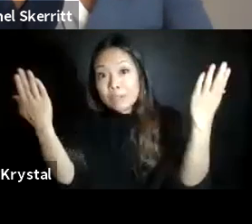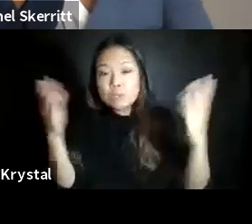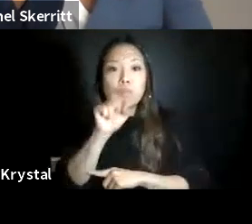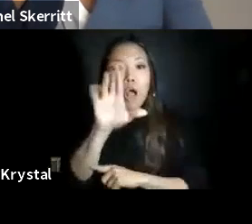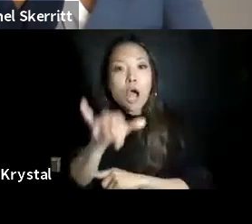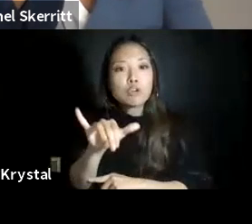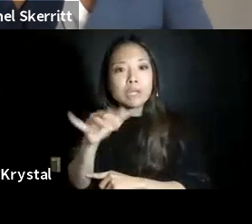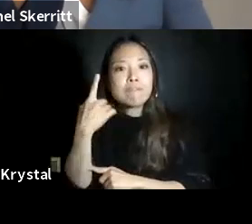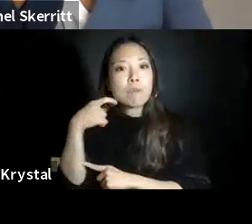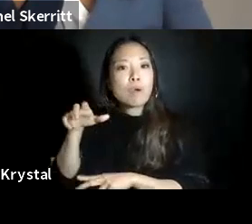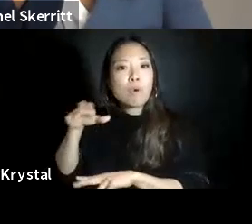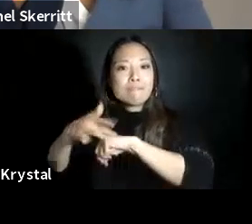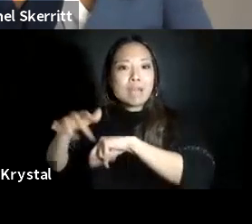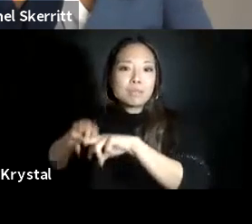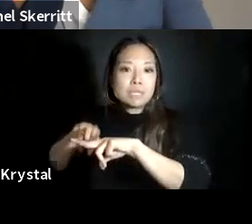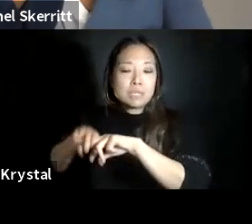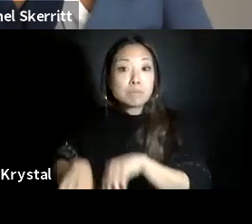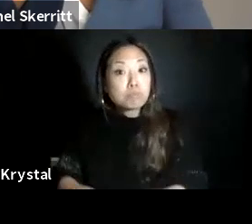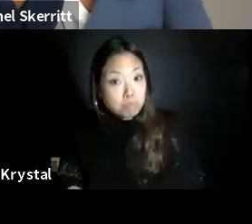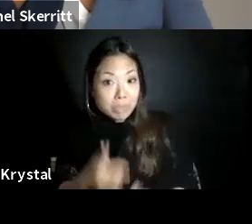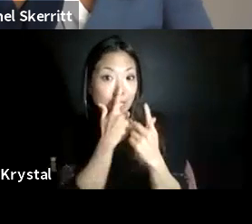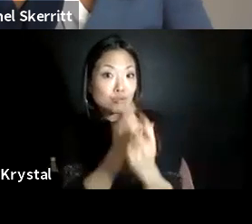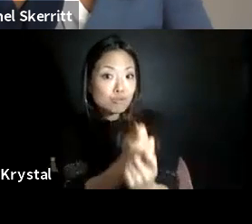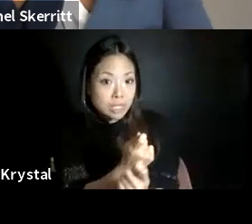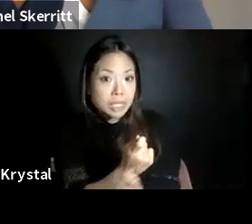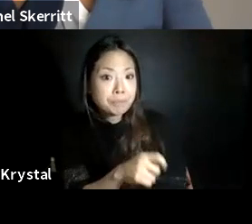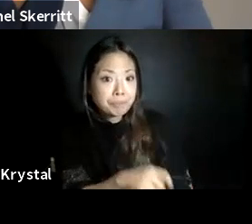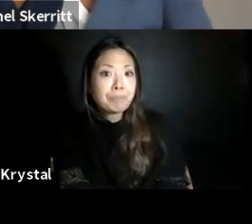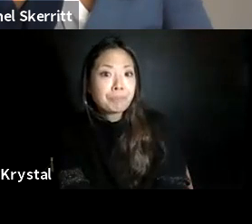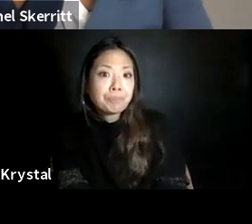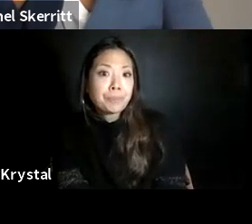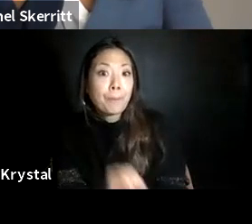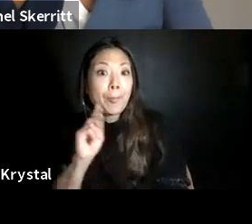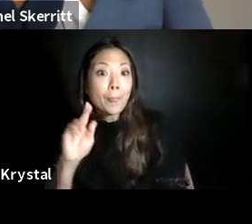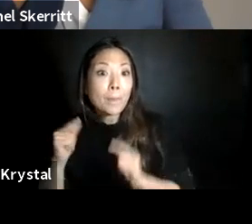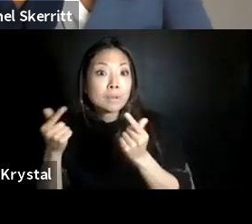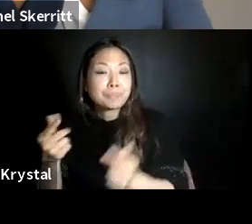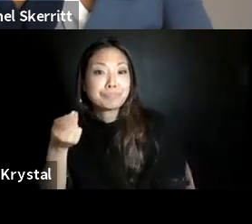Interesting. Interesting. Okay. Interesting. Dr. Tung.